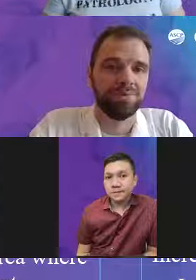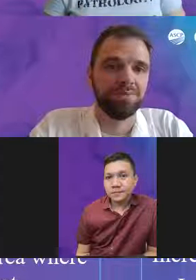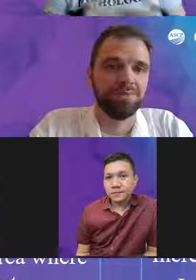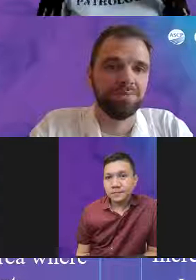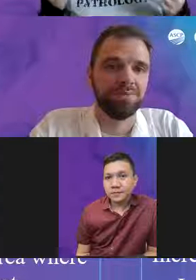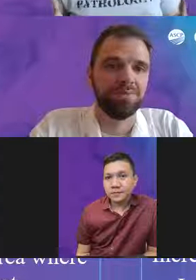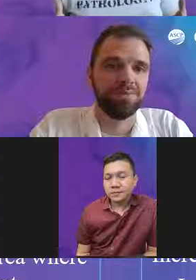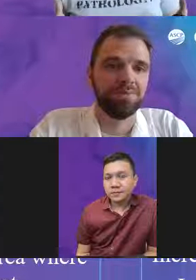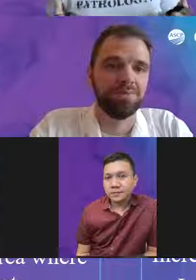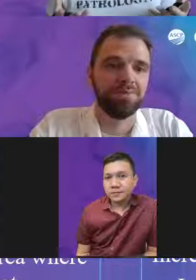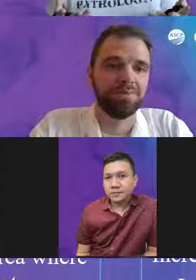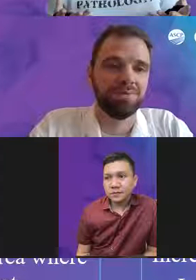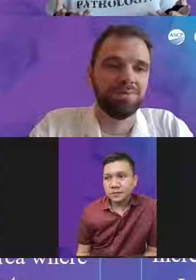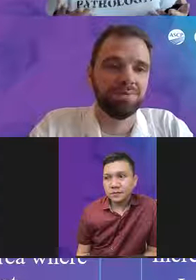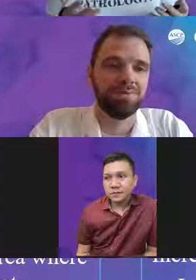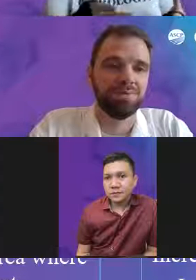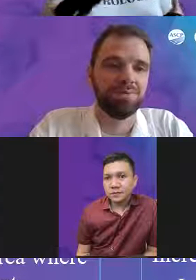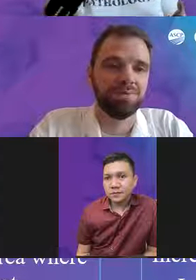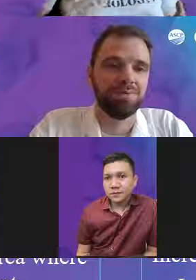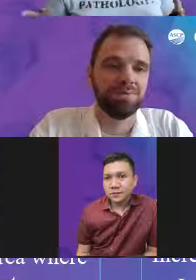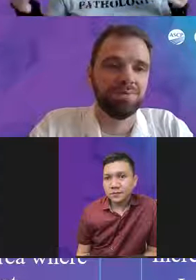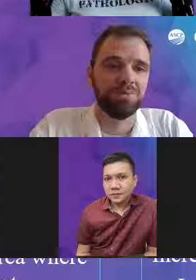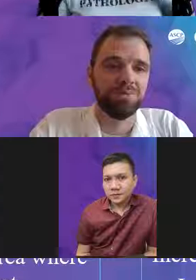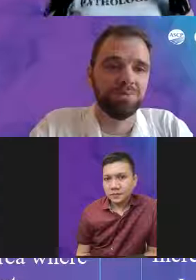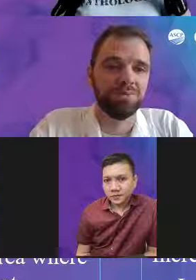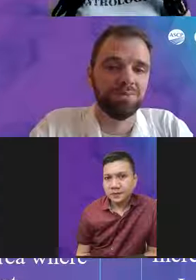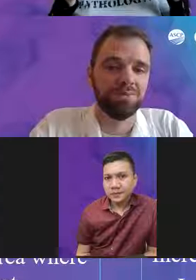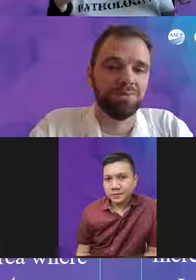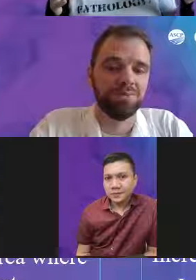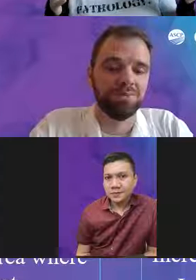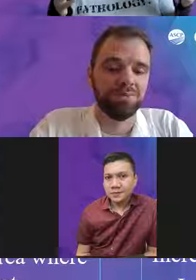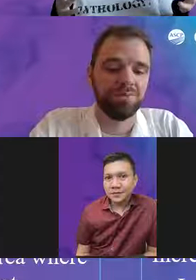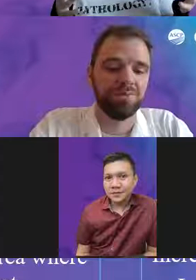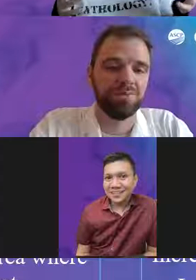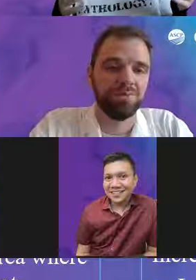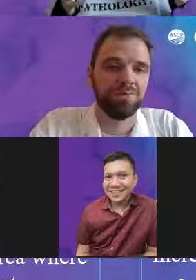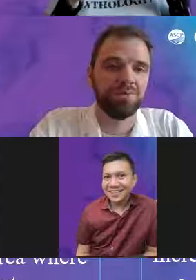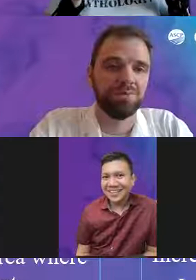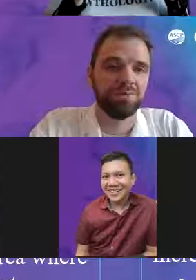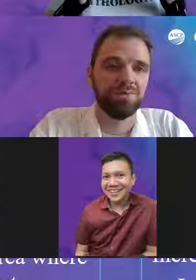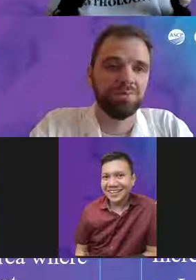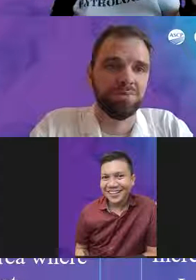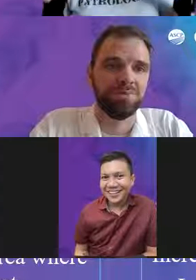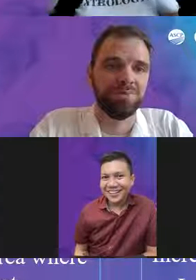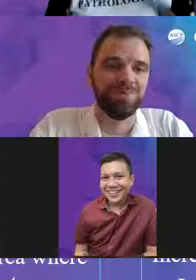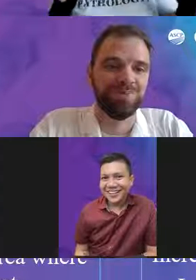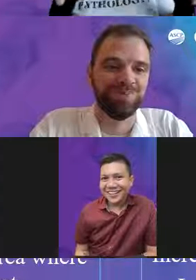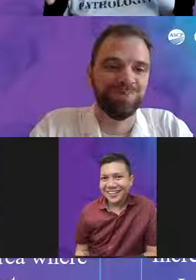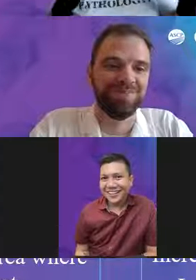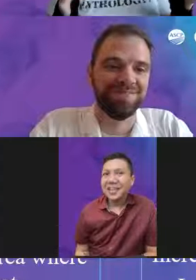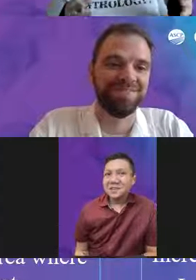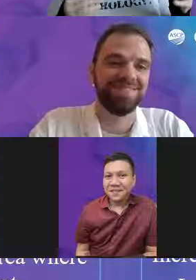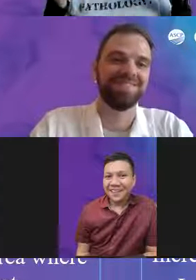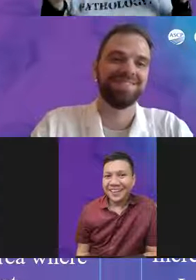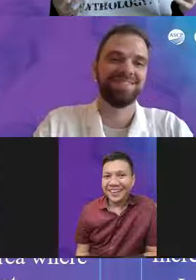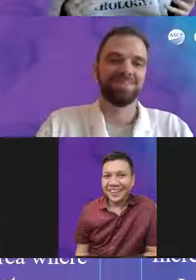But, you know, we're like, our DCLS are like the linguistic experts that speak both sides.